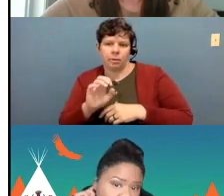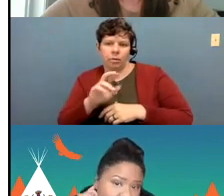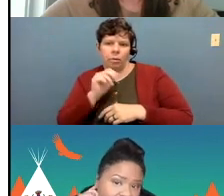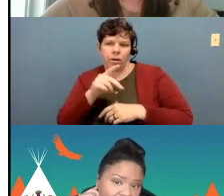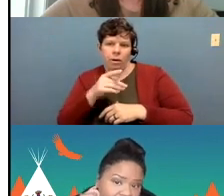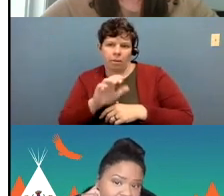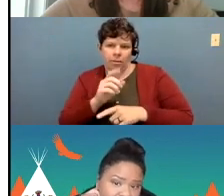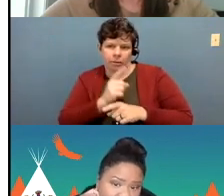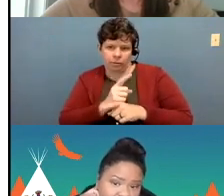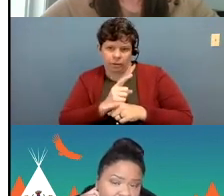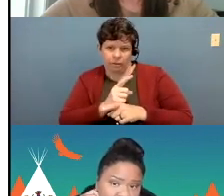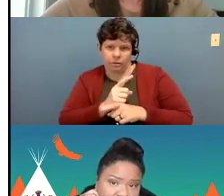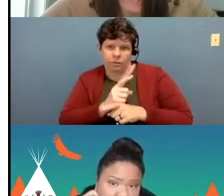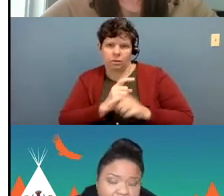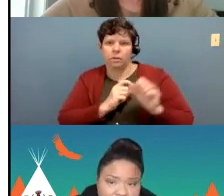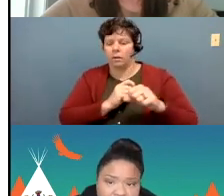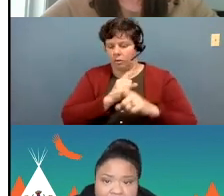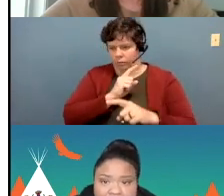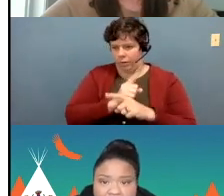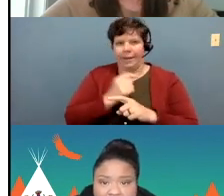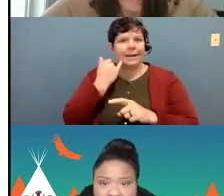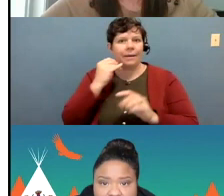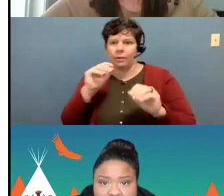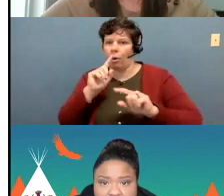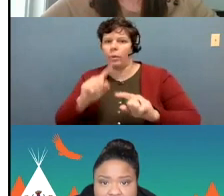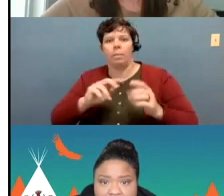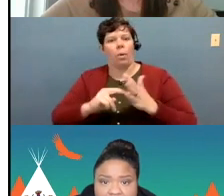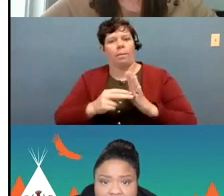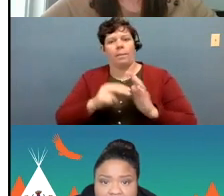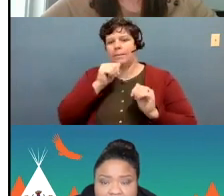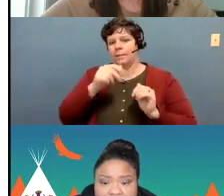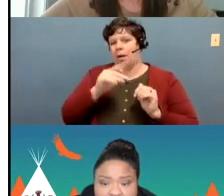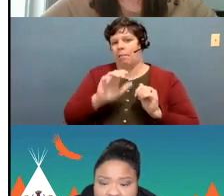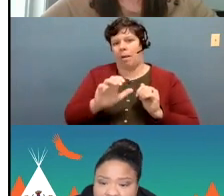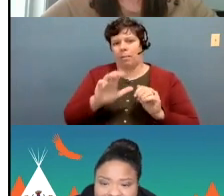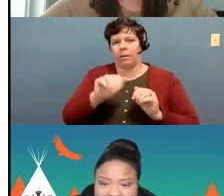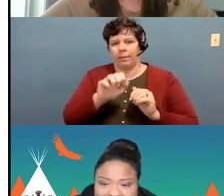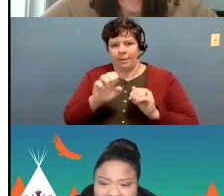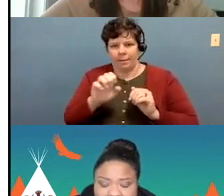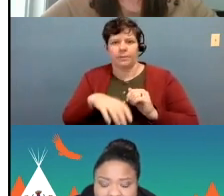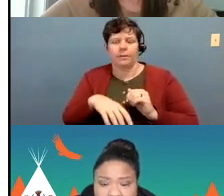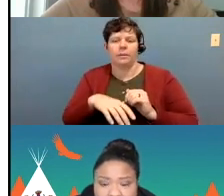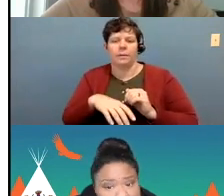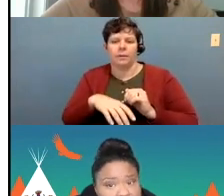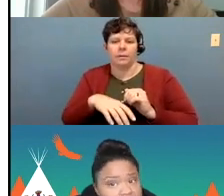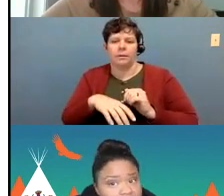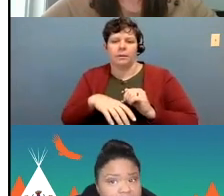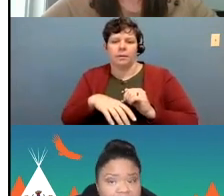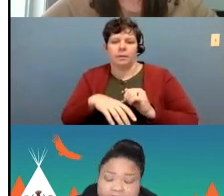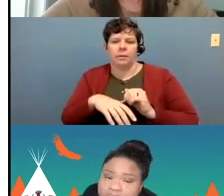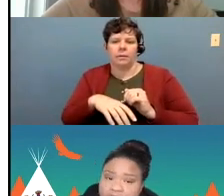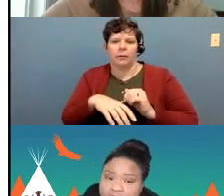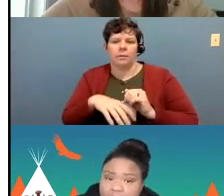correct? Correct. Yep. Not necessarily. Okay, that makes sense. And that, that also speaks to the